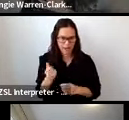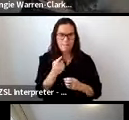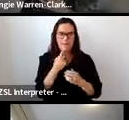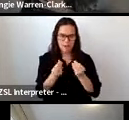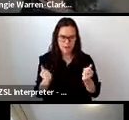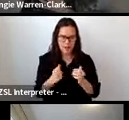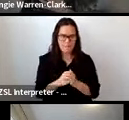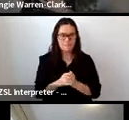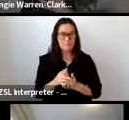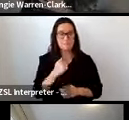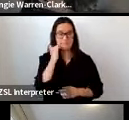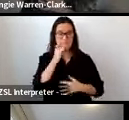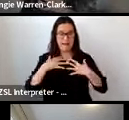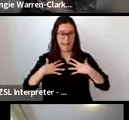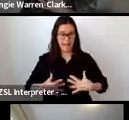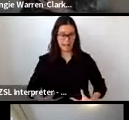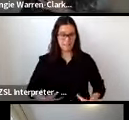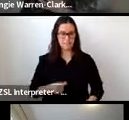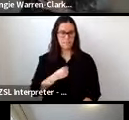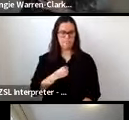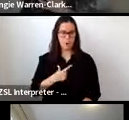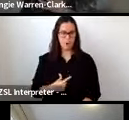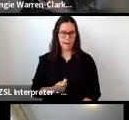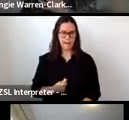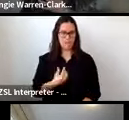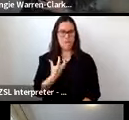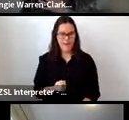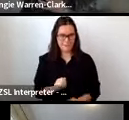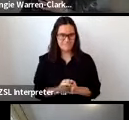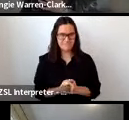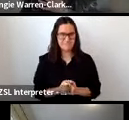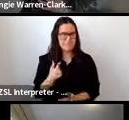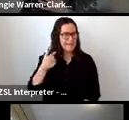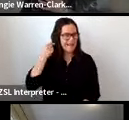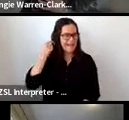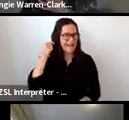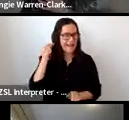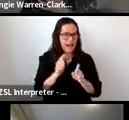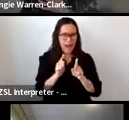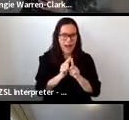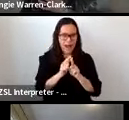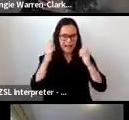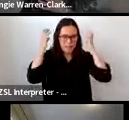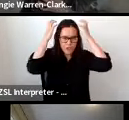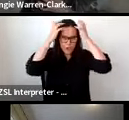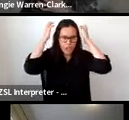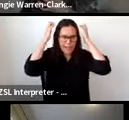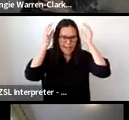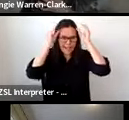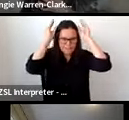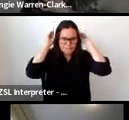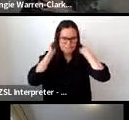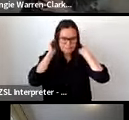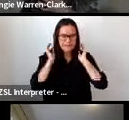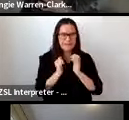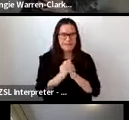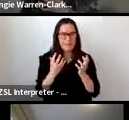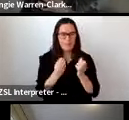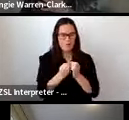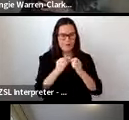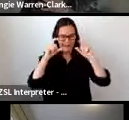got a pounamu on, and my hair is sort of like a flat afro today, and I'm wearing glasses.